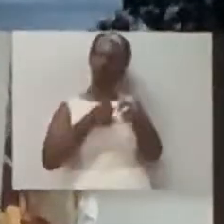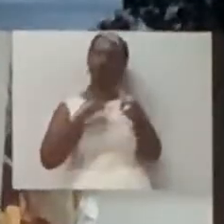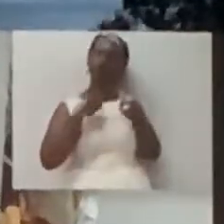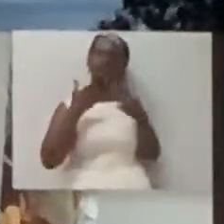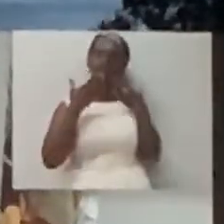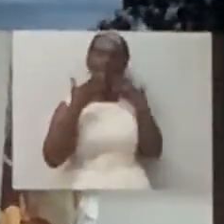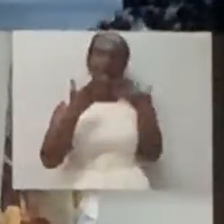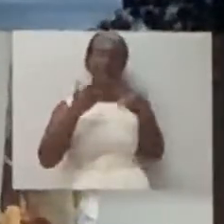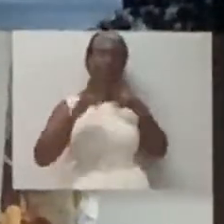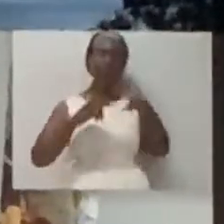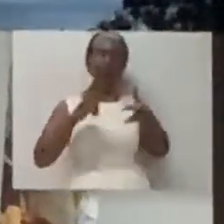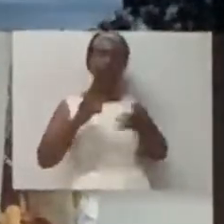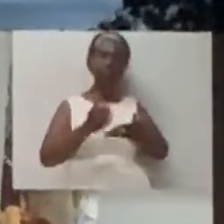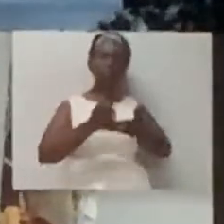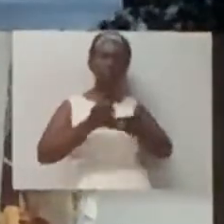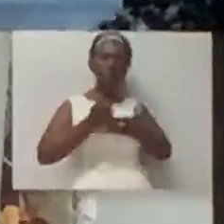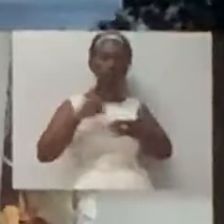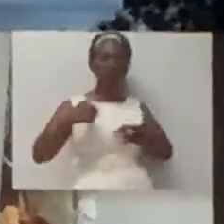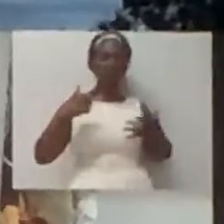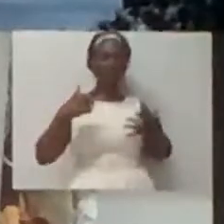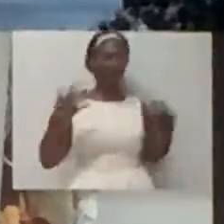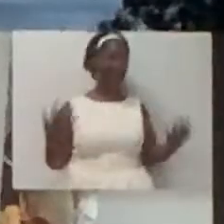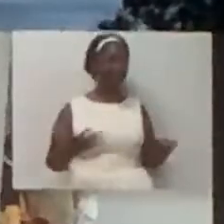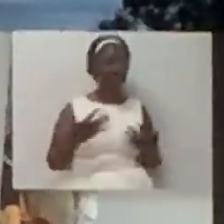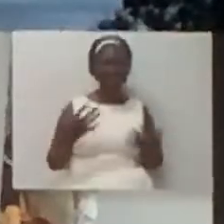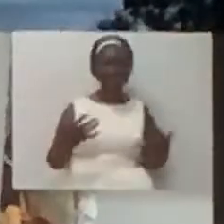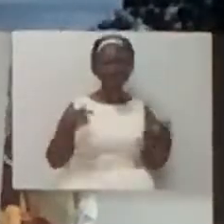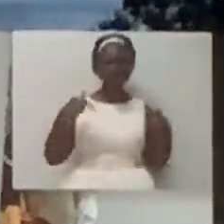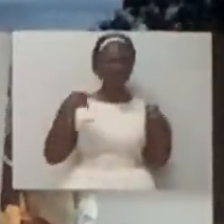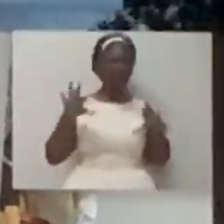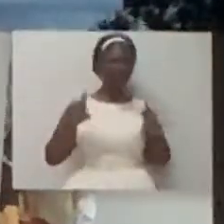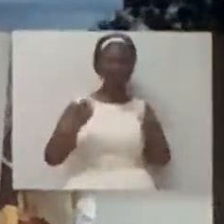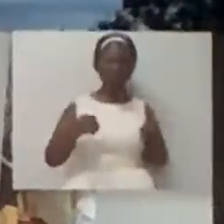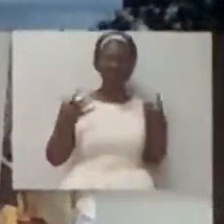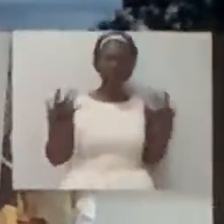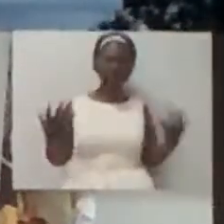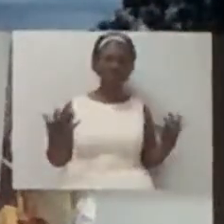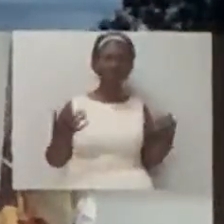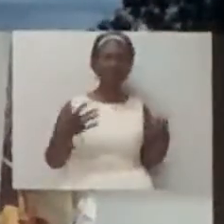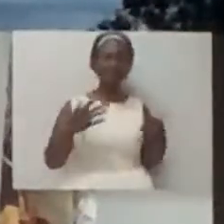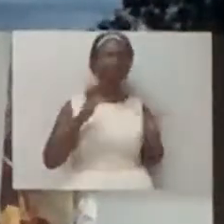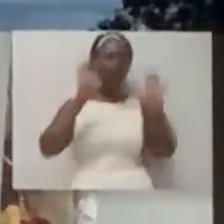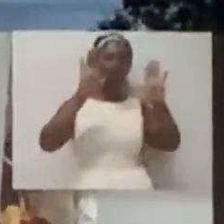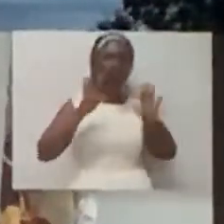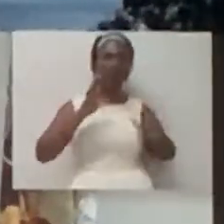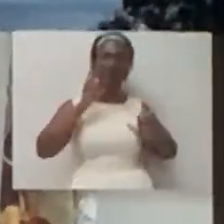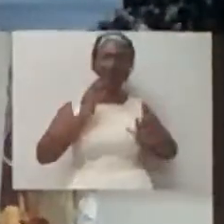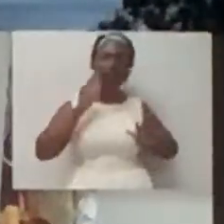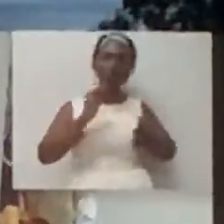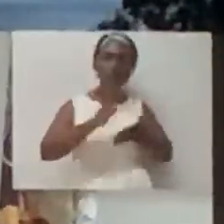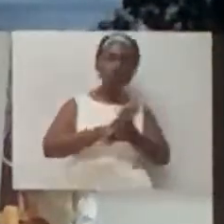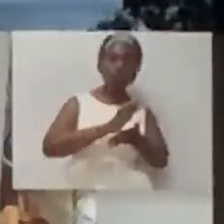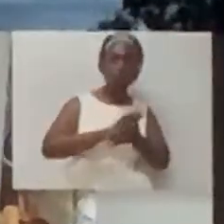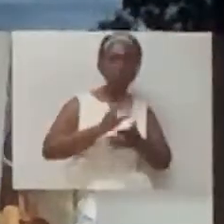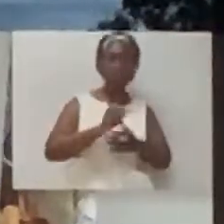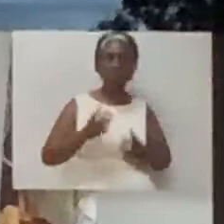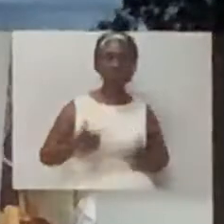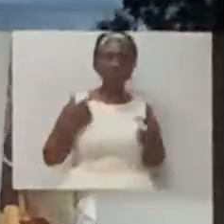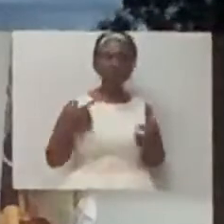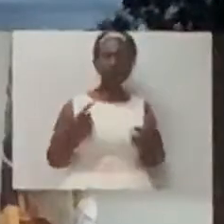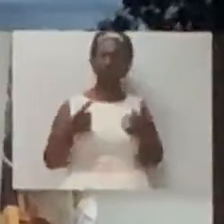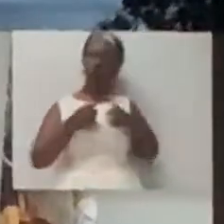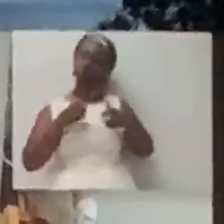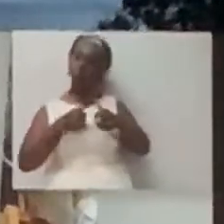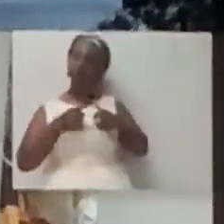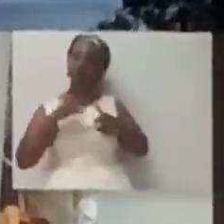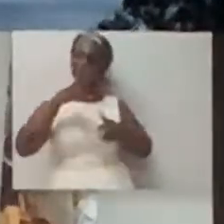make this accomplishment of mine possible and who have provided me with a great experience in school and in life. I would like to thank